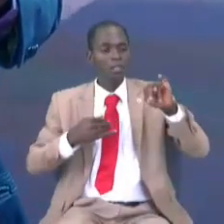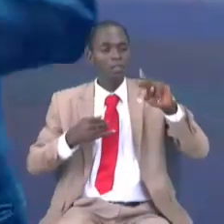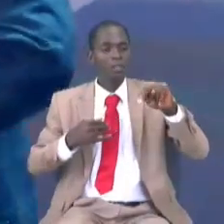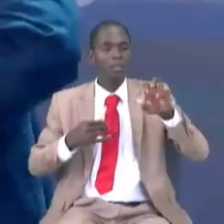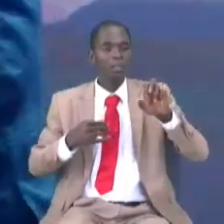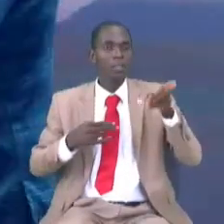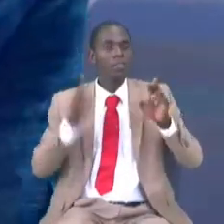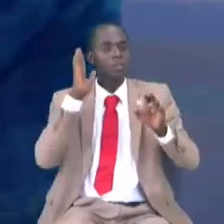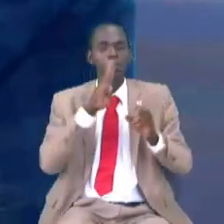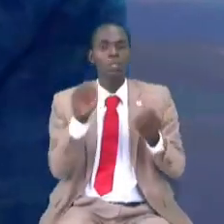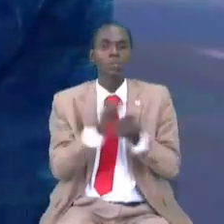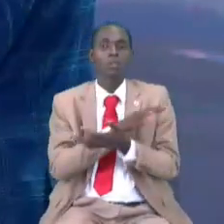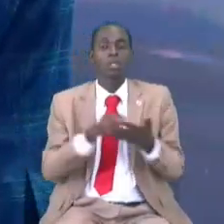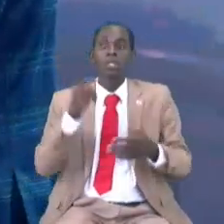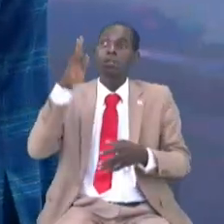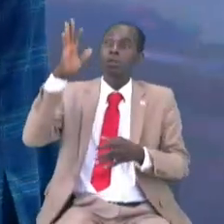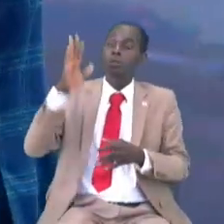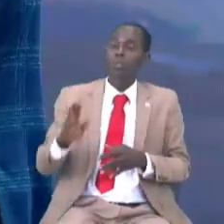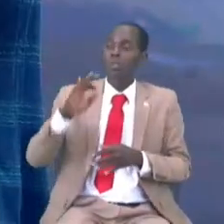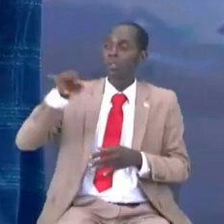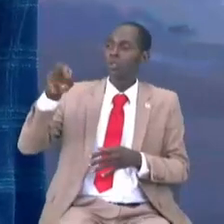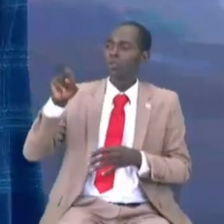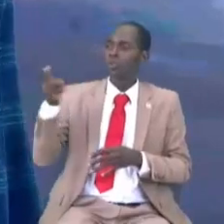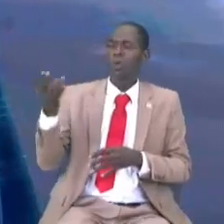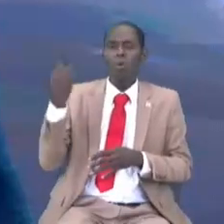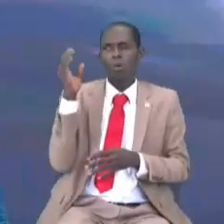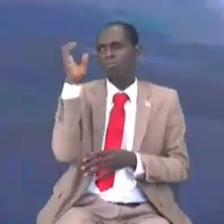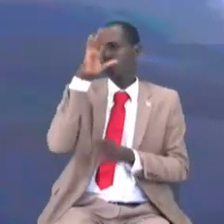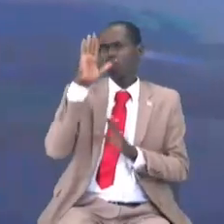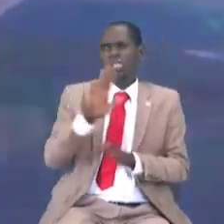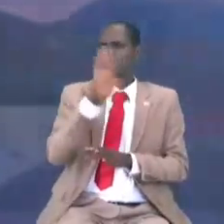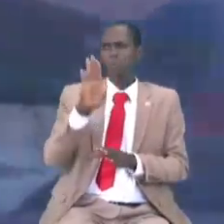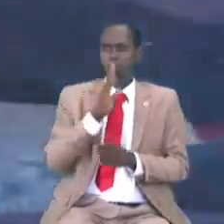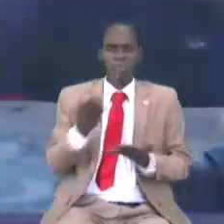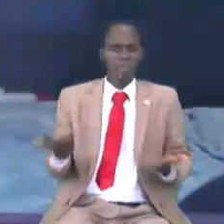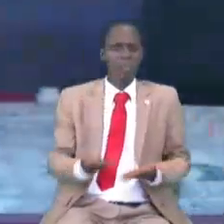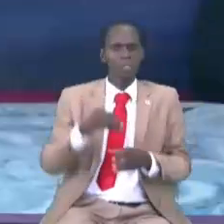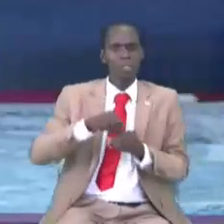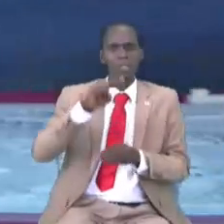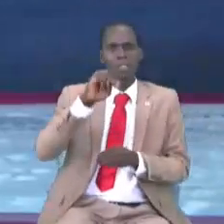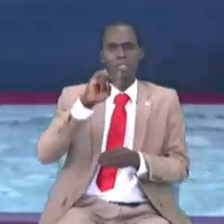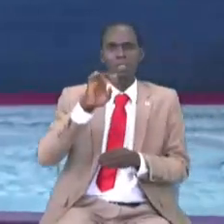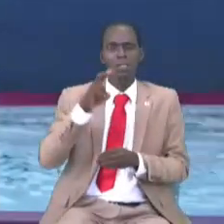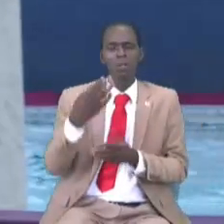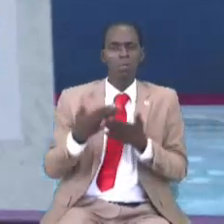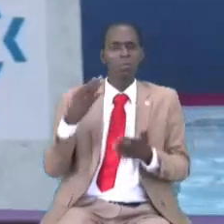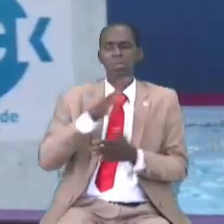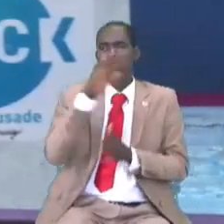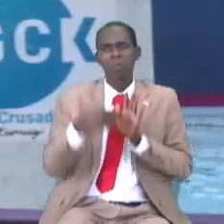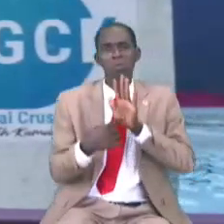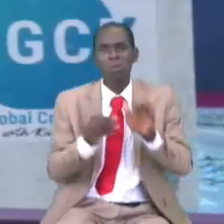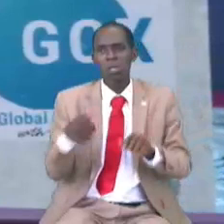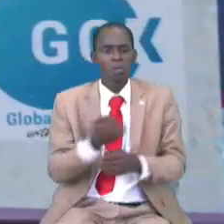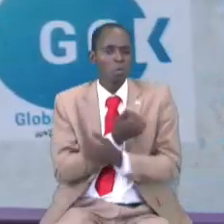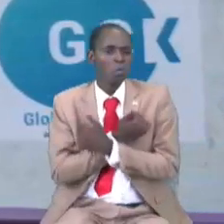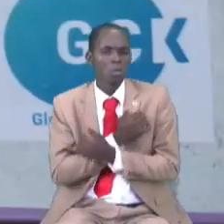been there before. He didn't show any love. He didn't show any mercy. He just declared, yet 40 days